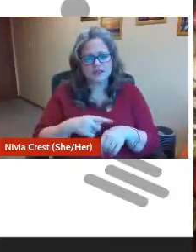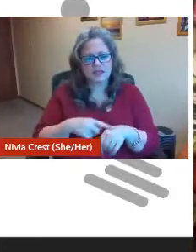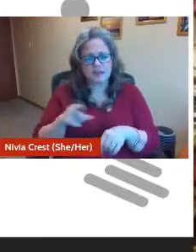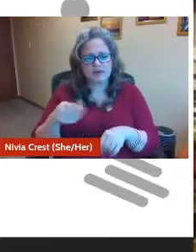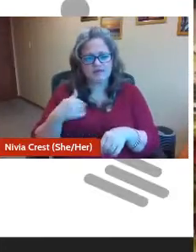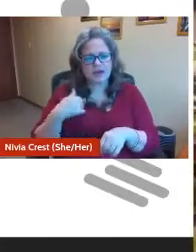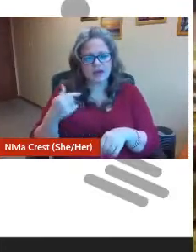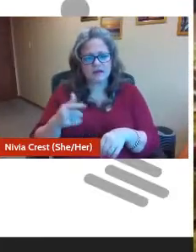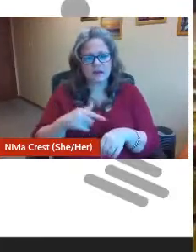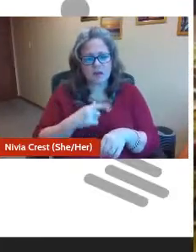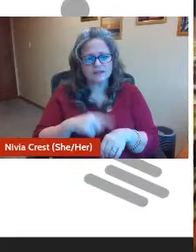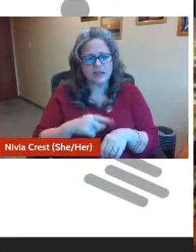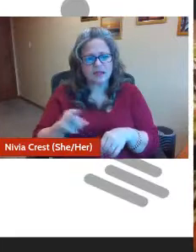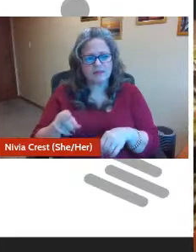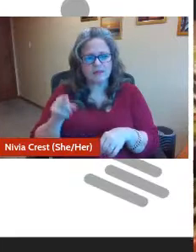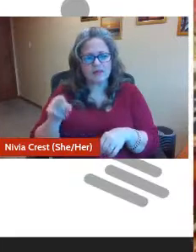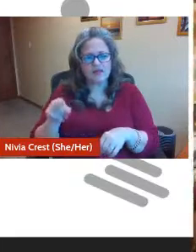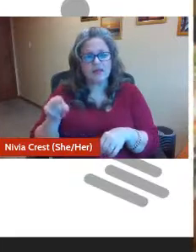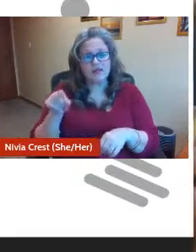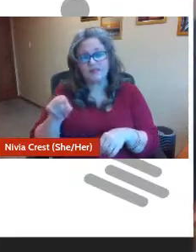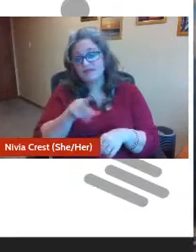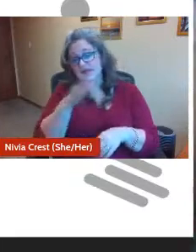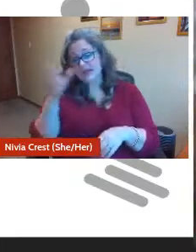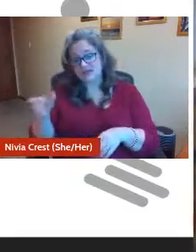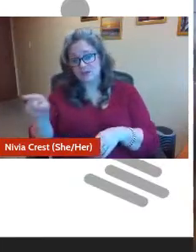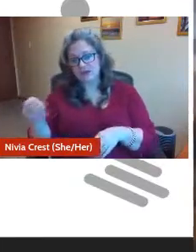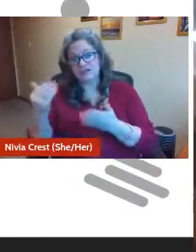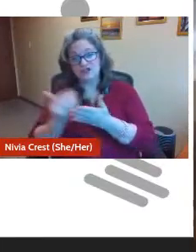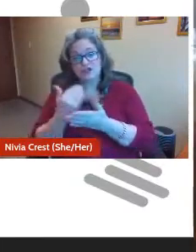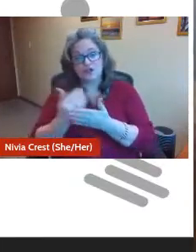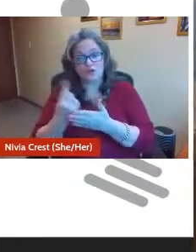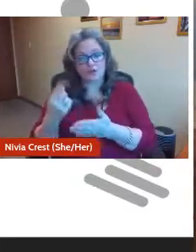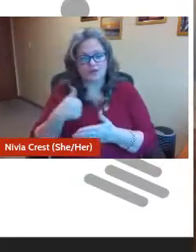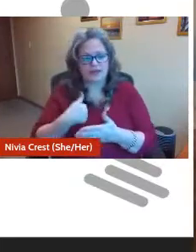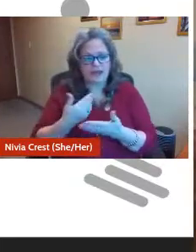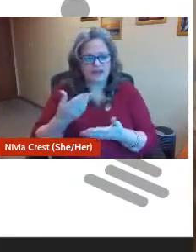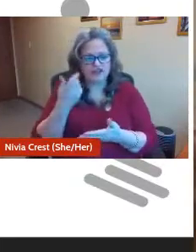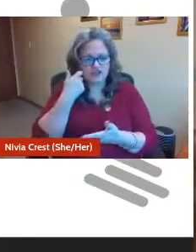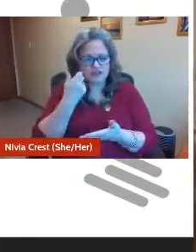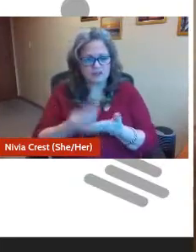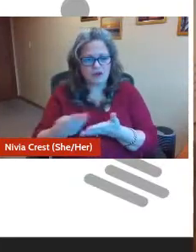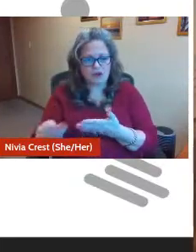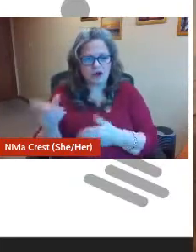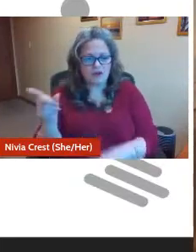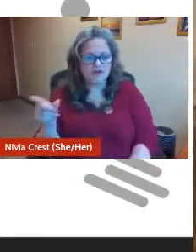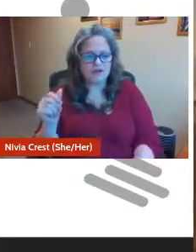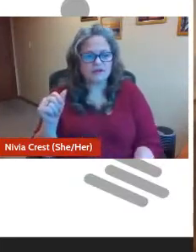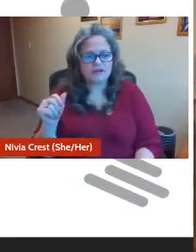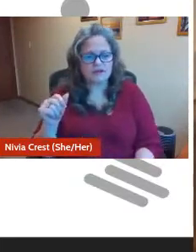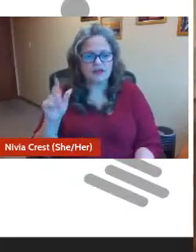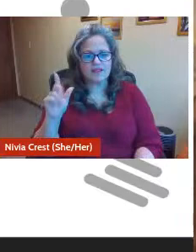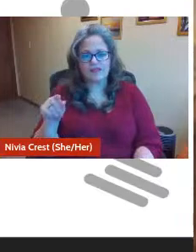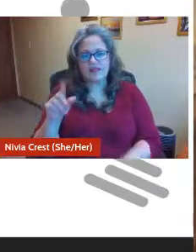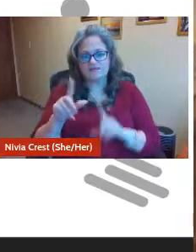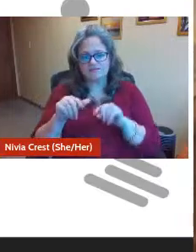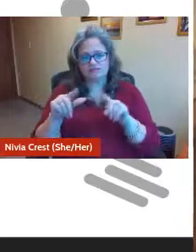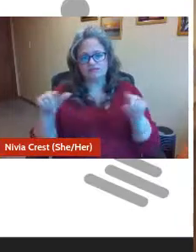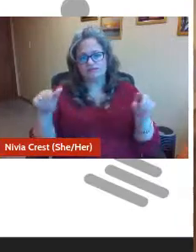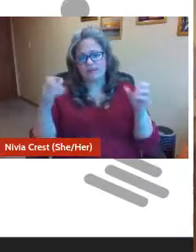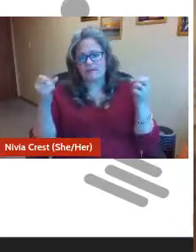Machine right here. And this the new baby I bought right there. That does all kind of